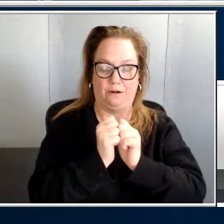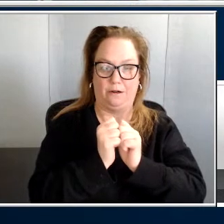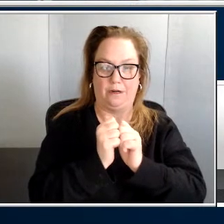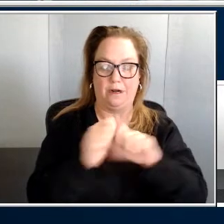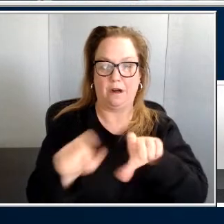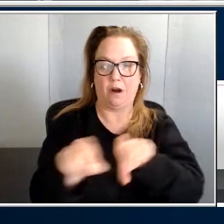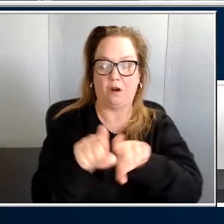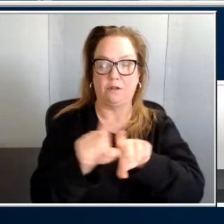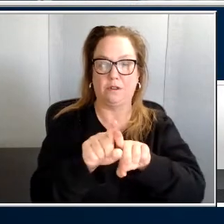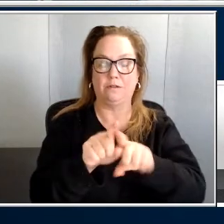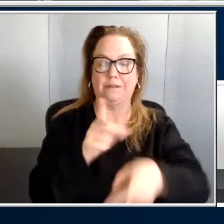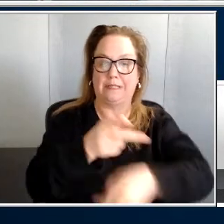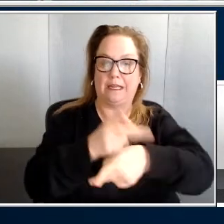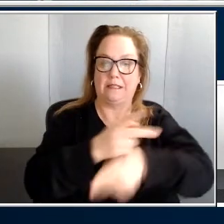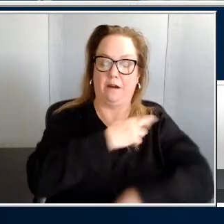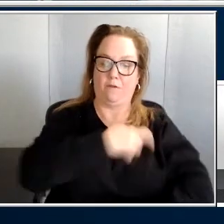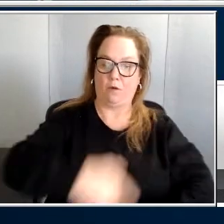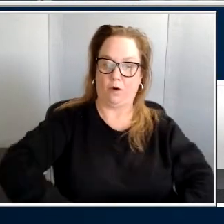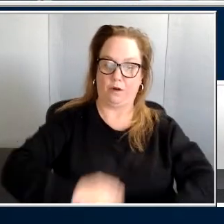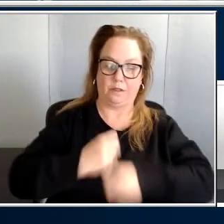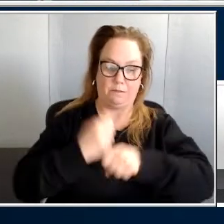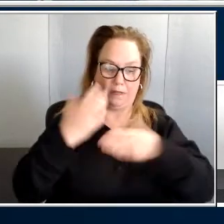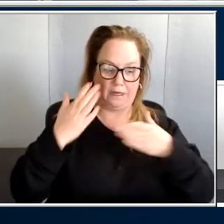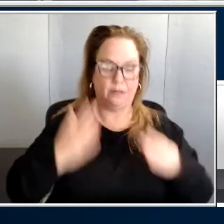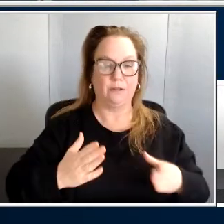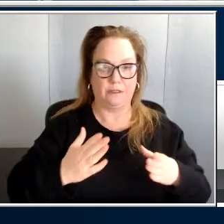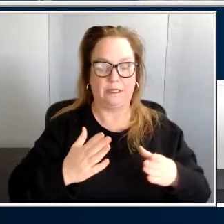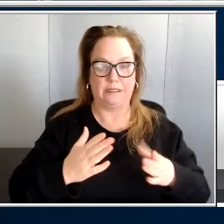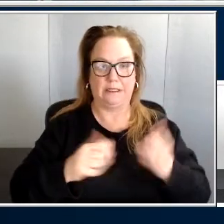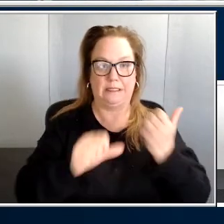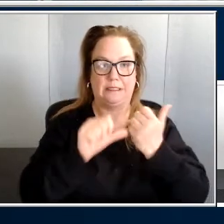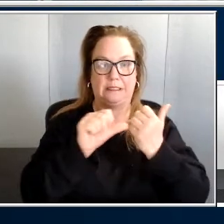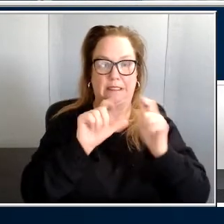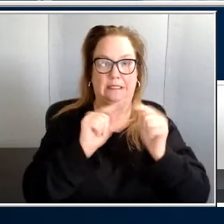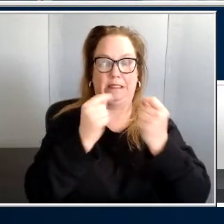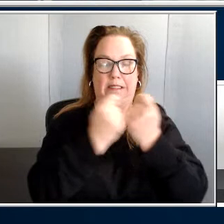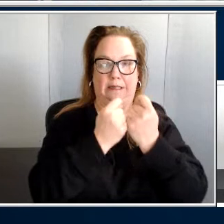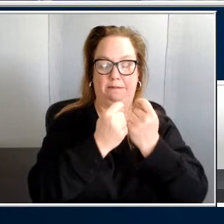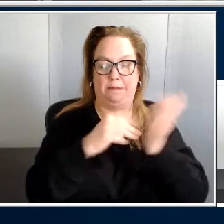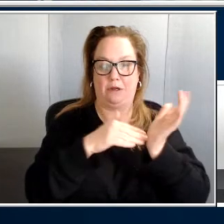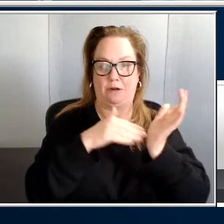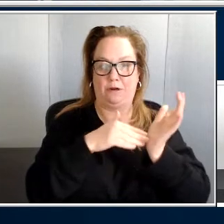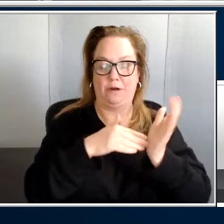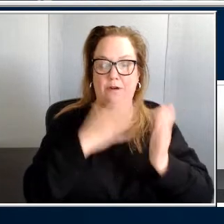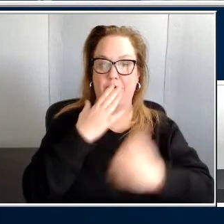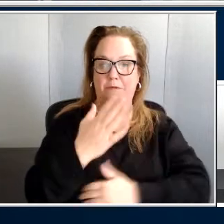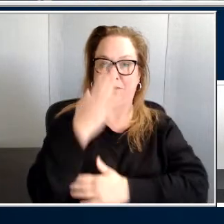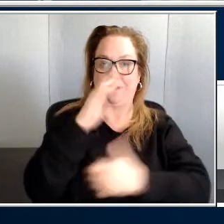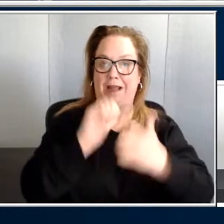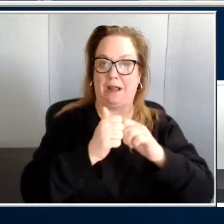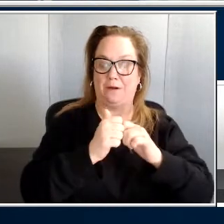for Royals players as the assistant team physician. Good morning, Jacob. How's spring training going?